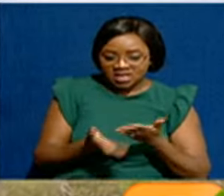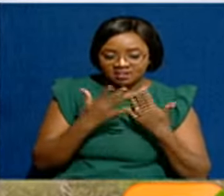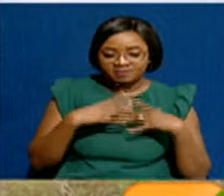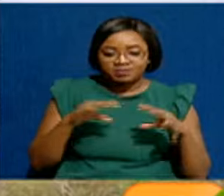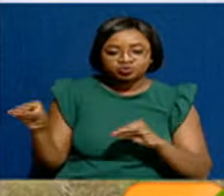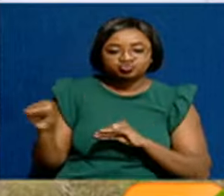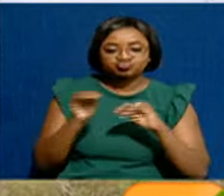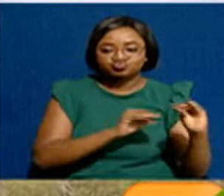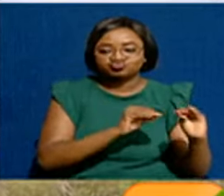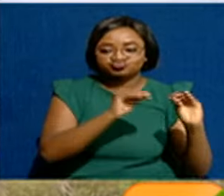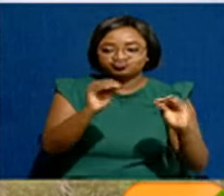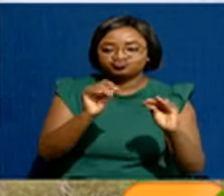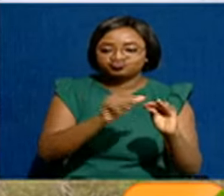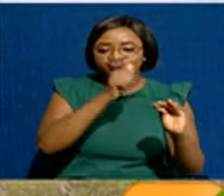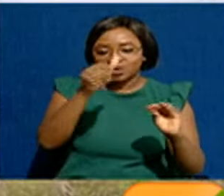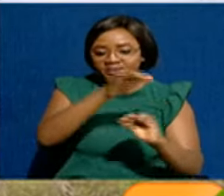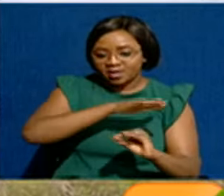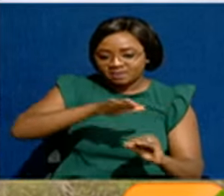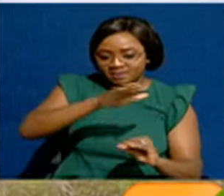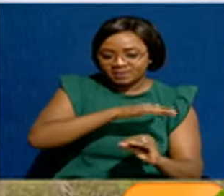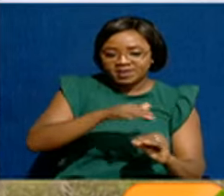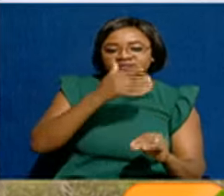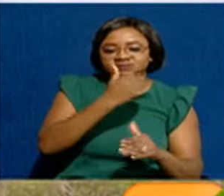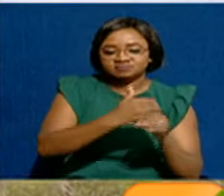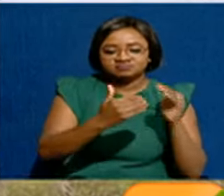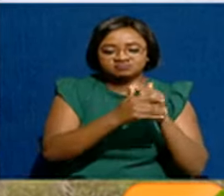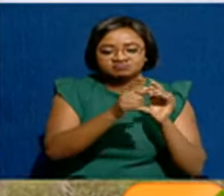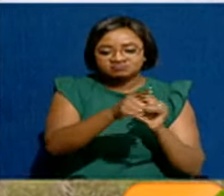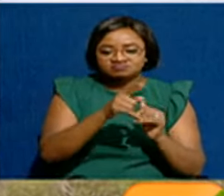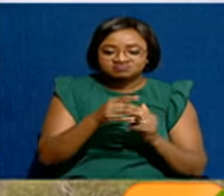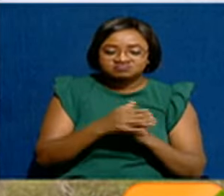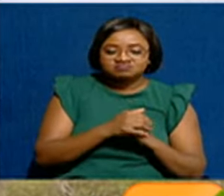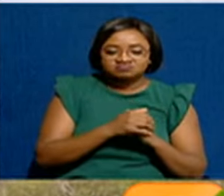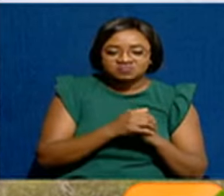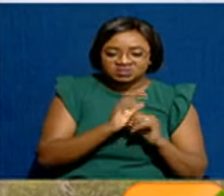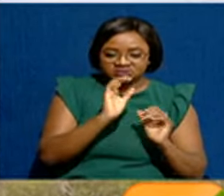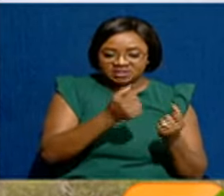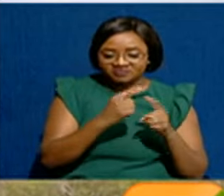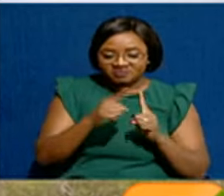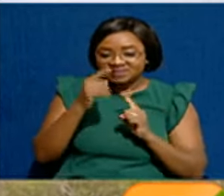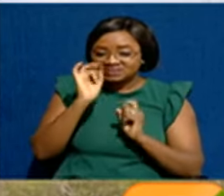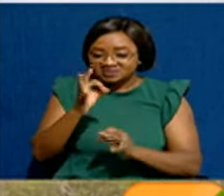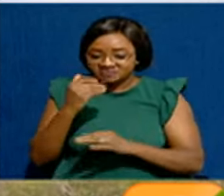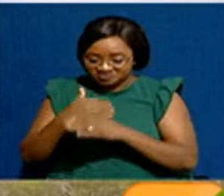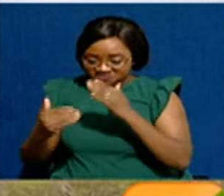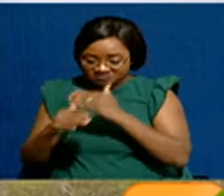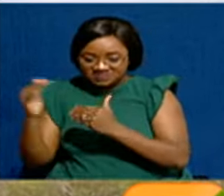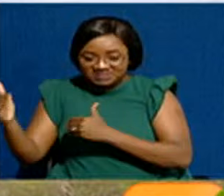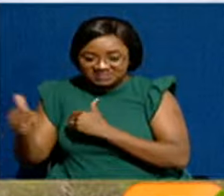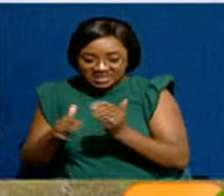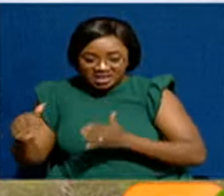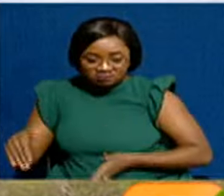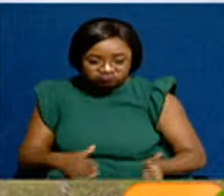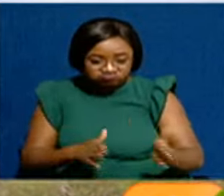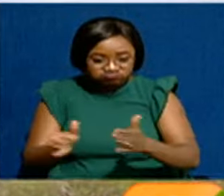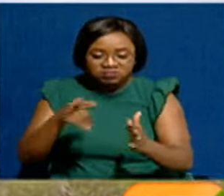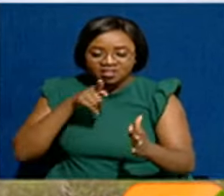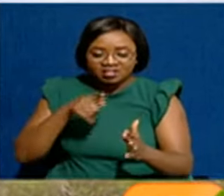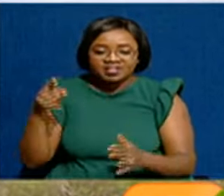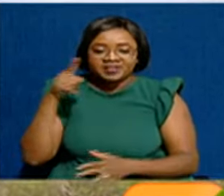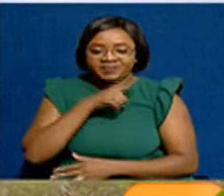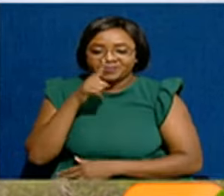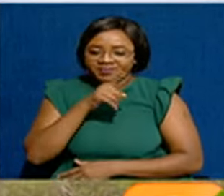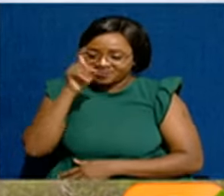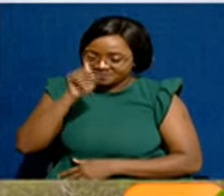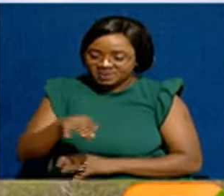country where people have built on the riverine, where people have built on the riparian corridor. They must